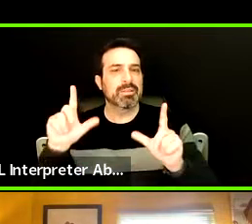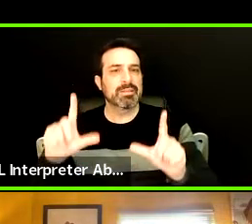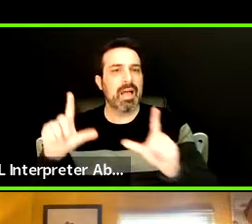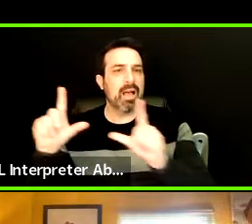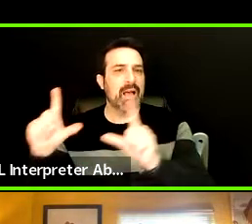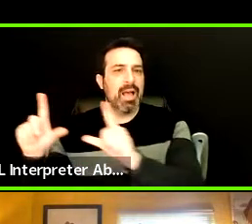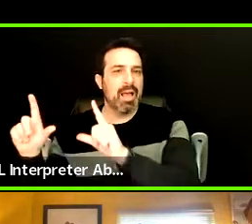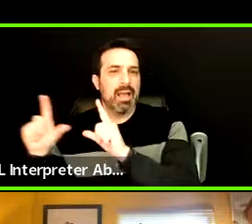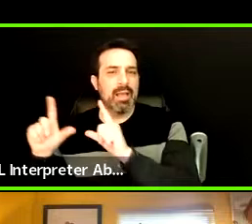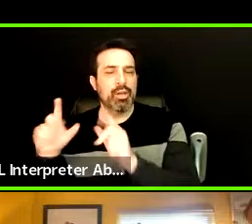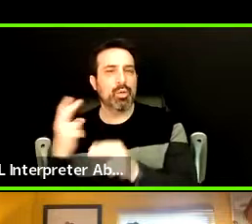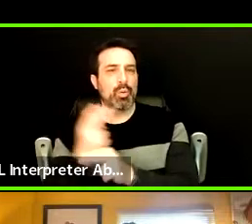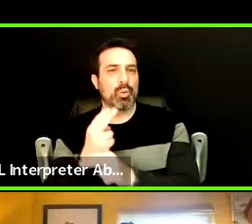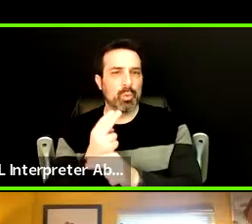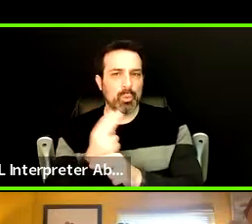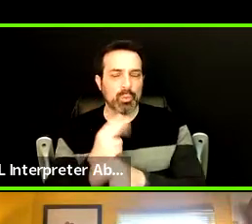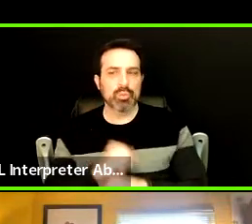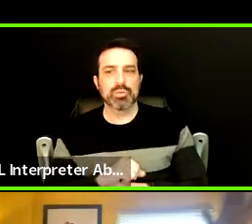used on